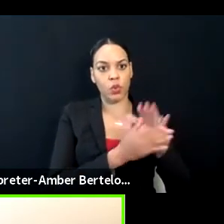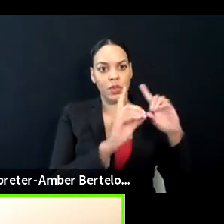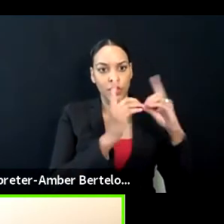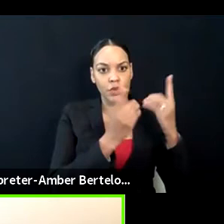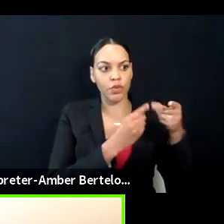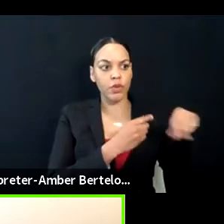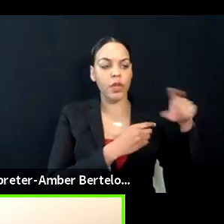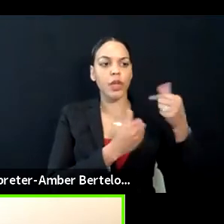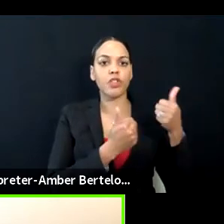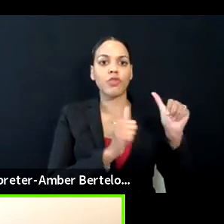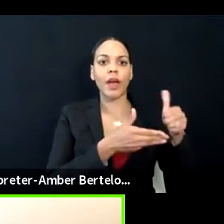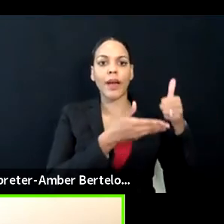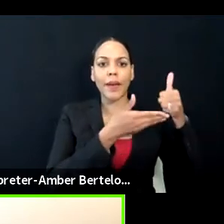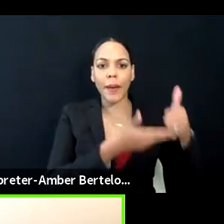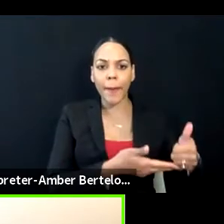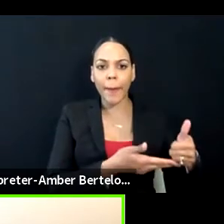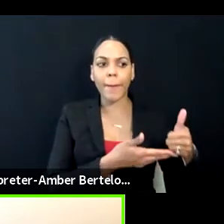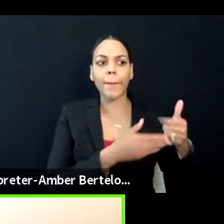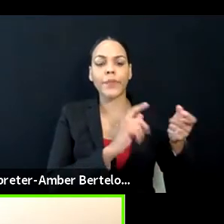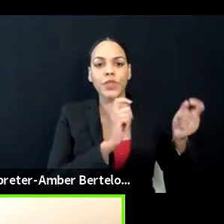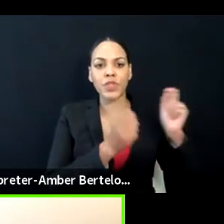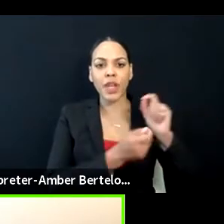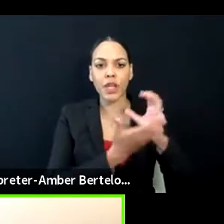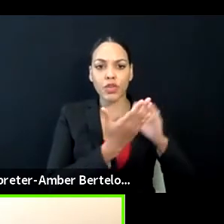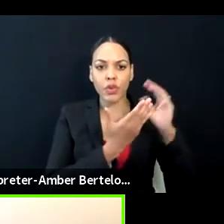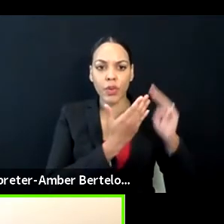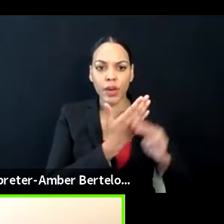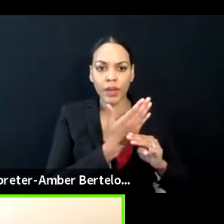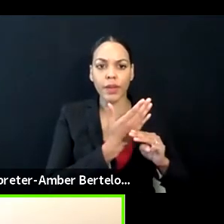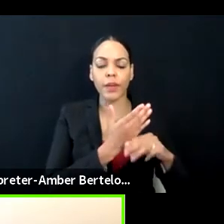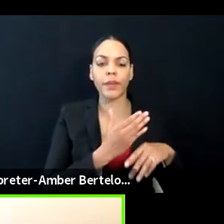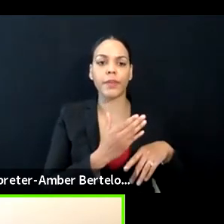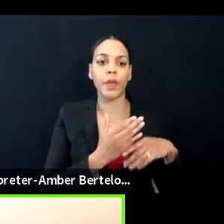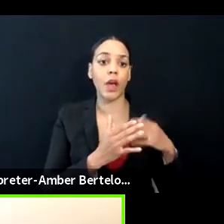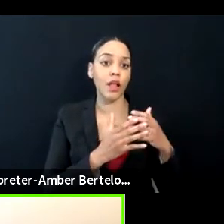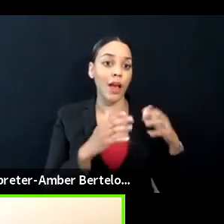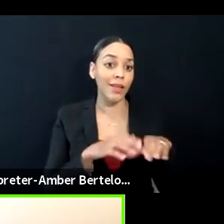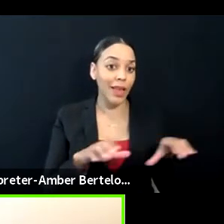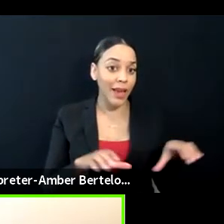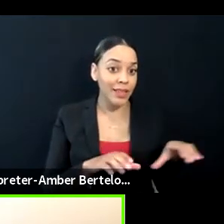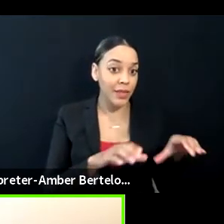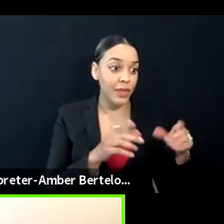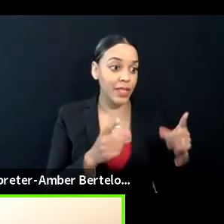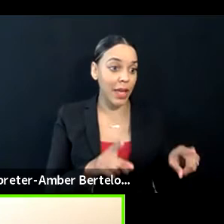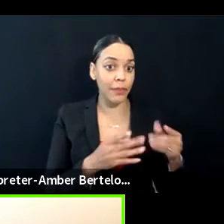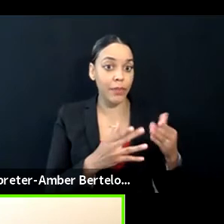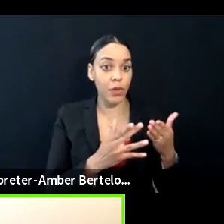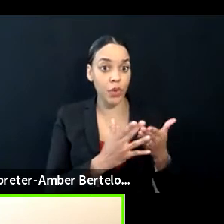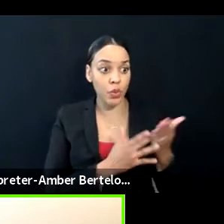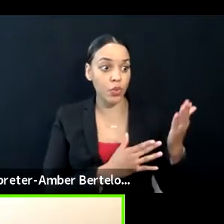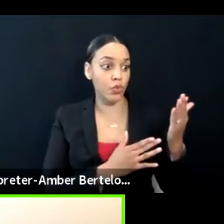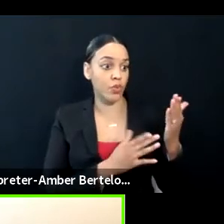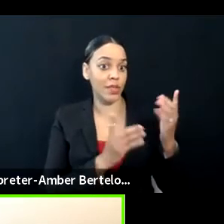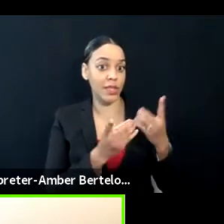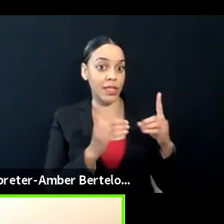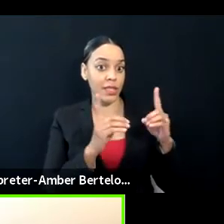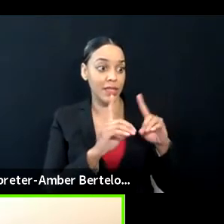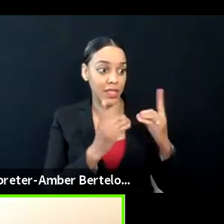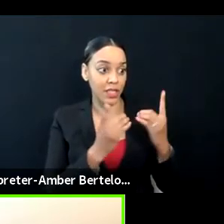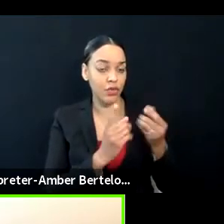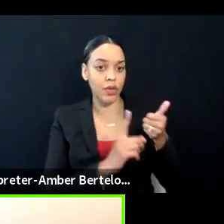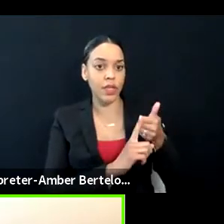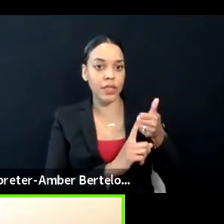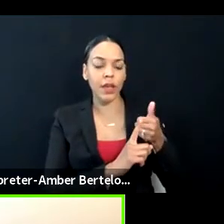help transform the curriculum and a lot of the activities that are happening throughout the school district so